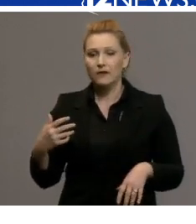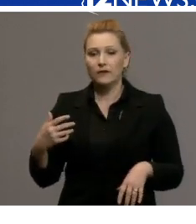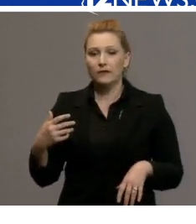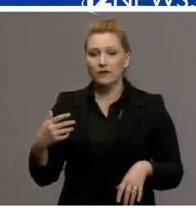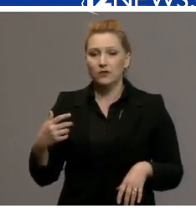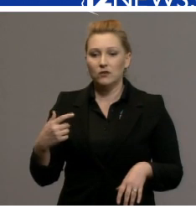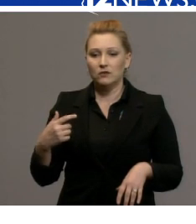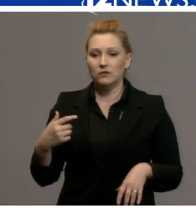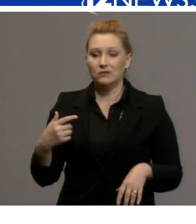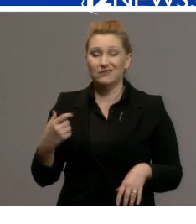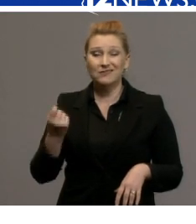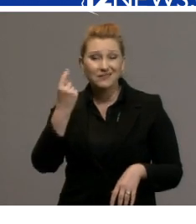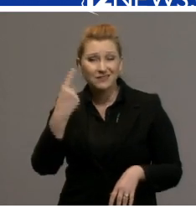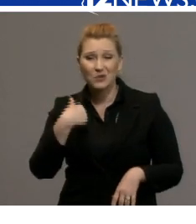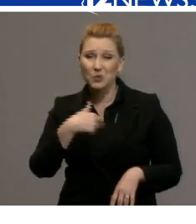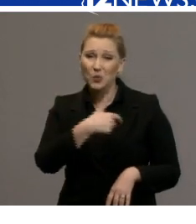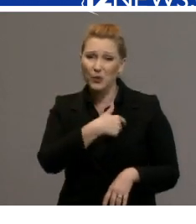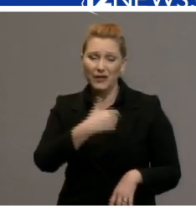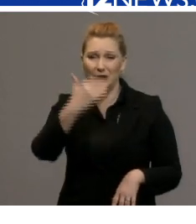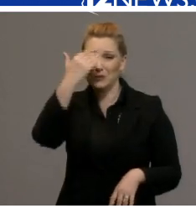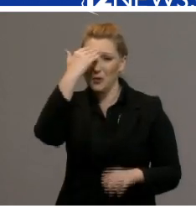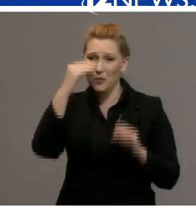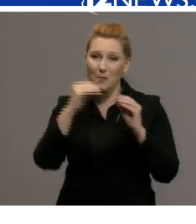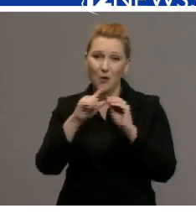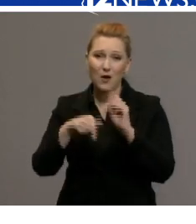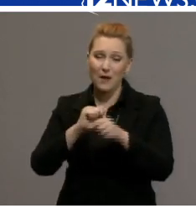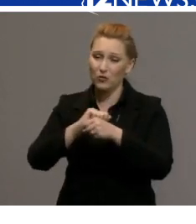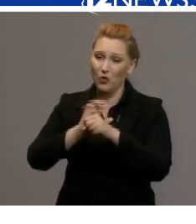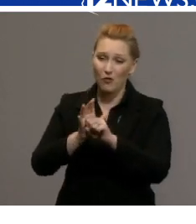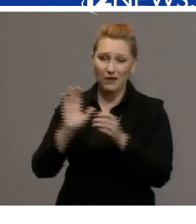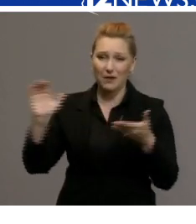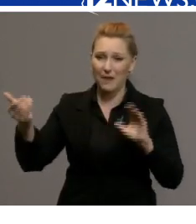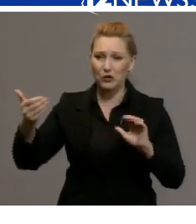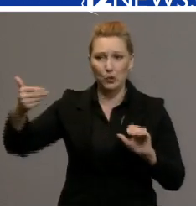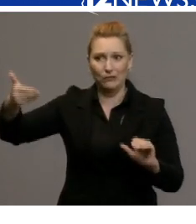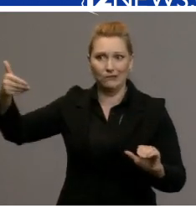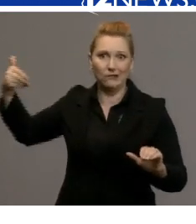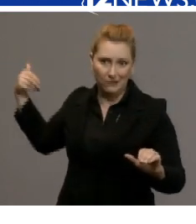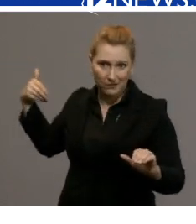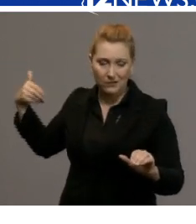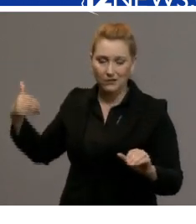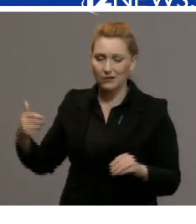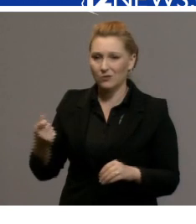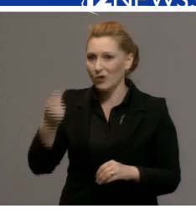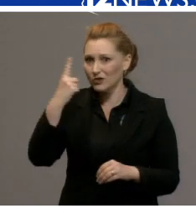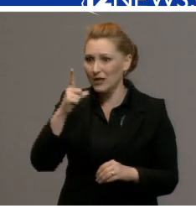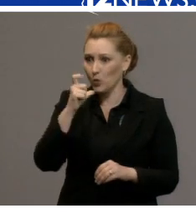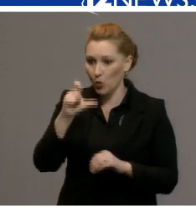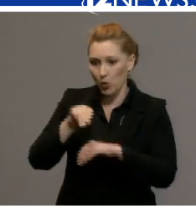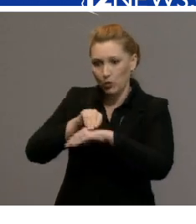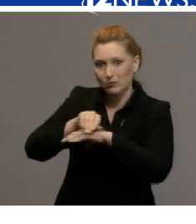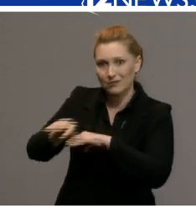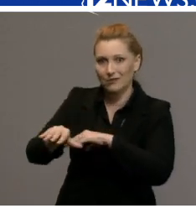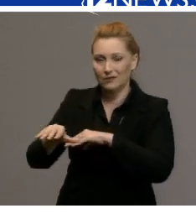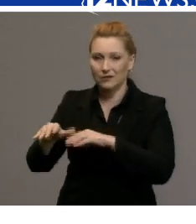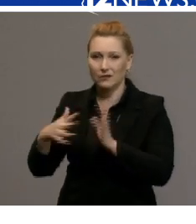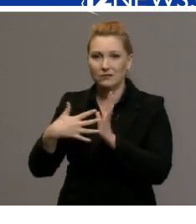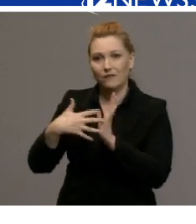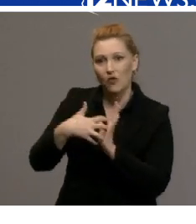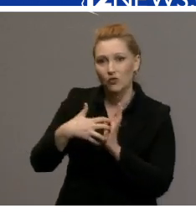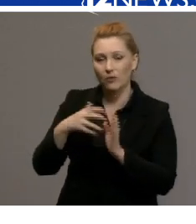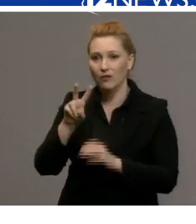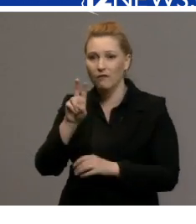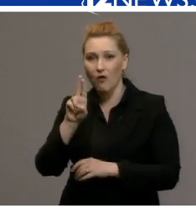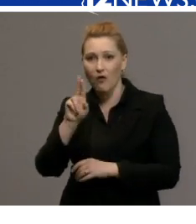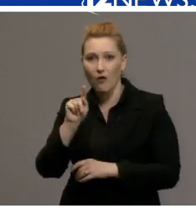about COVID-19 and the virus and who it affects today than we did at the beginning of March. And that